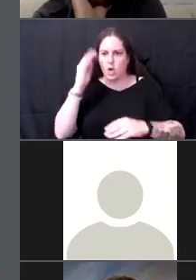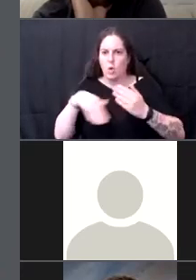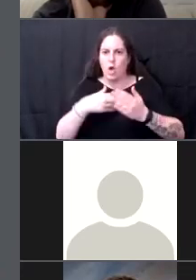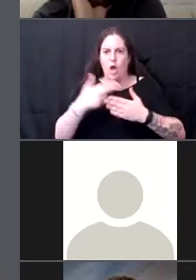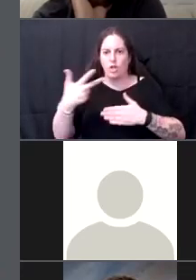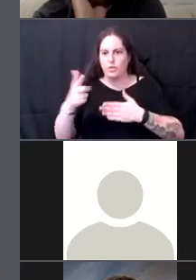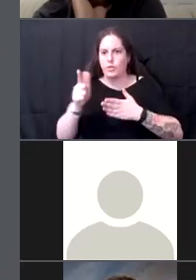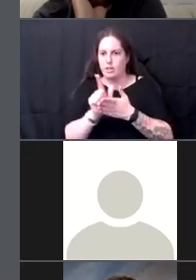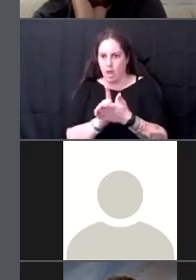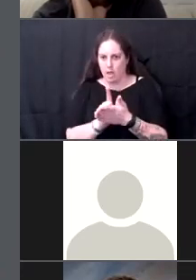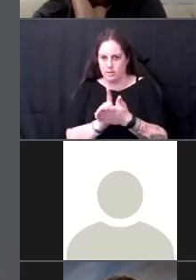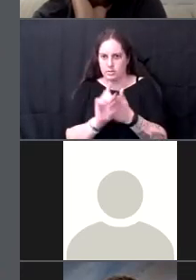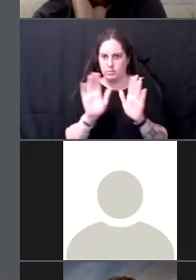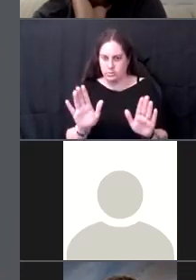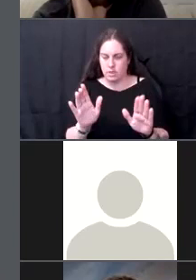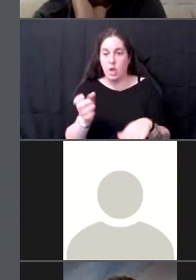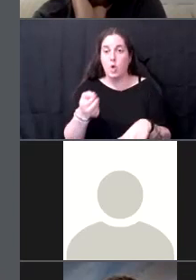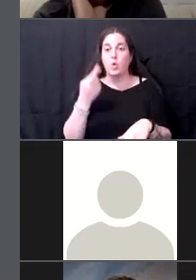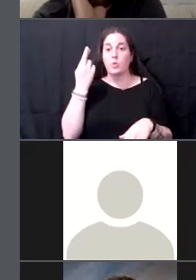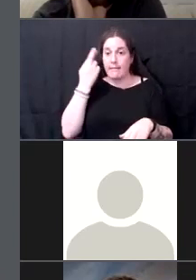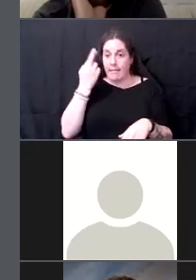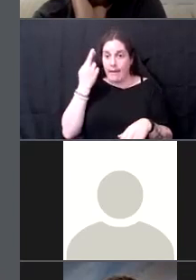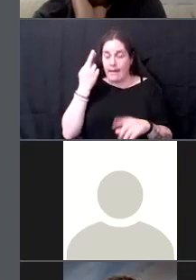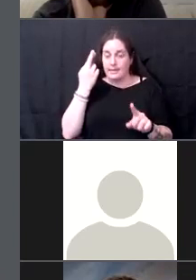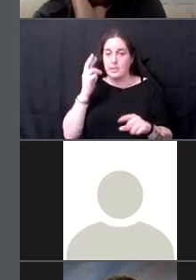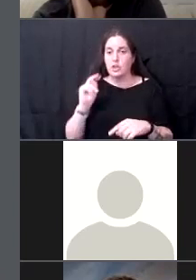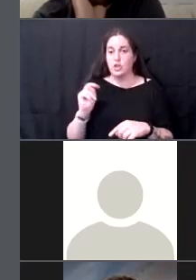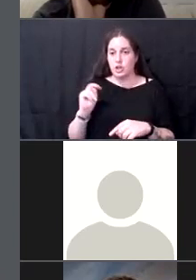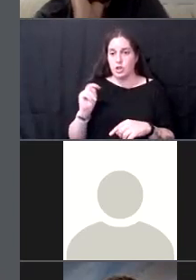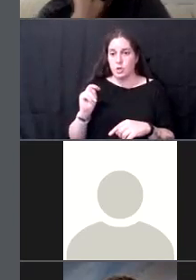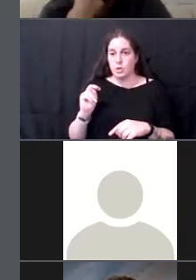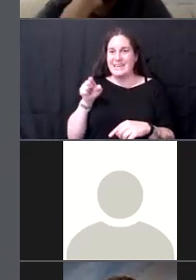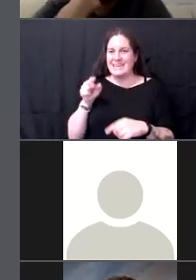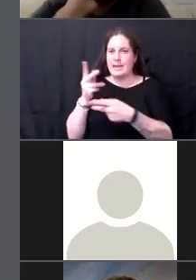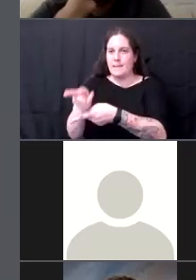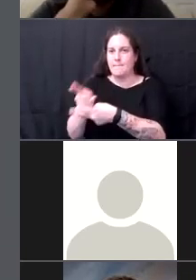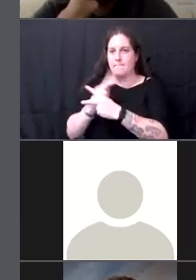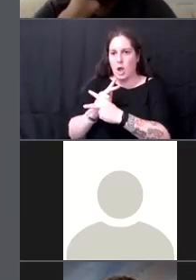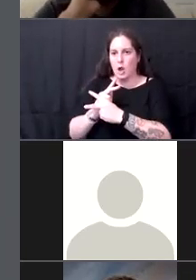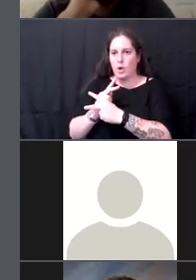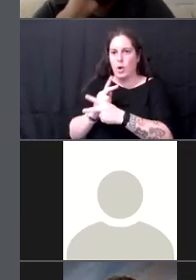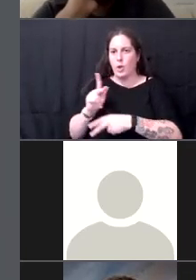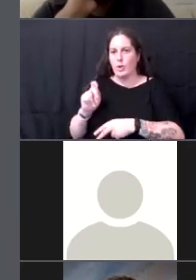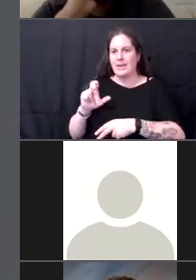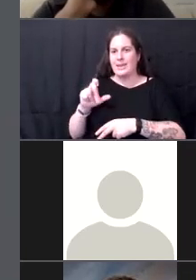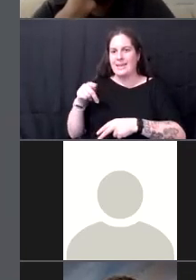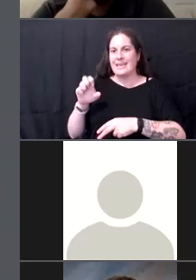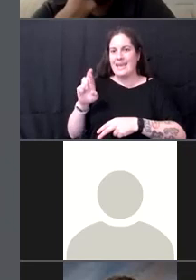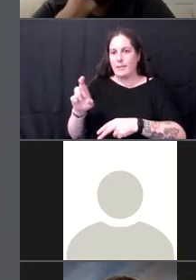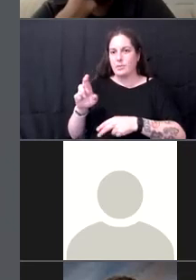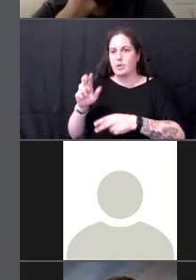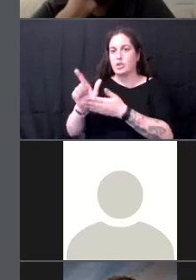you to realize that Newton used Kepler's laws to come up with the law of gravitation.